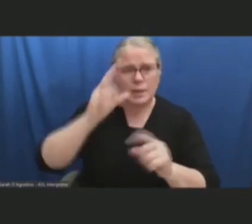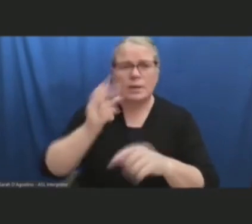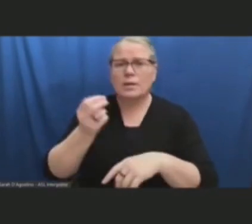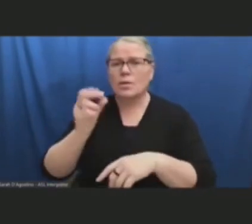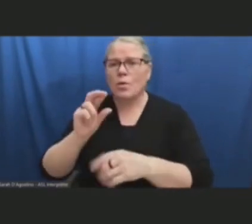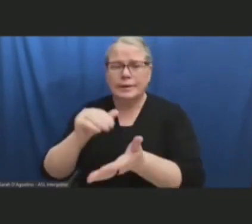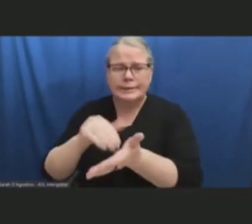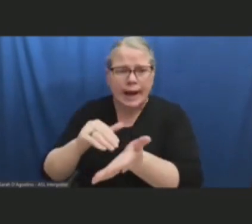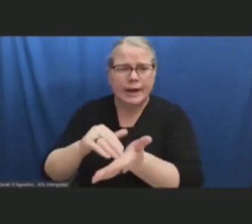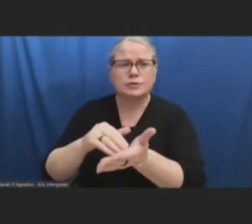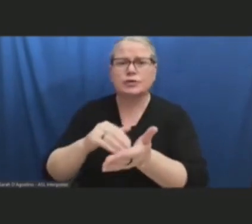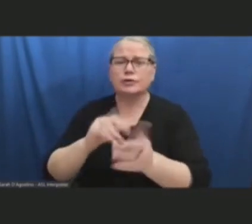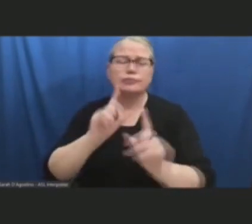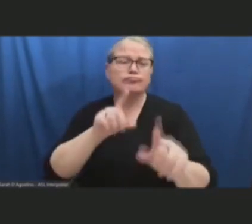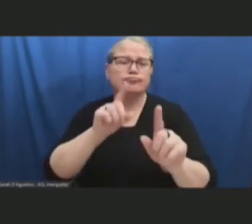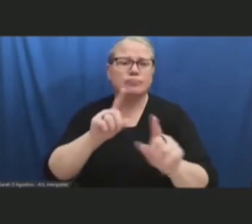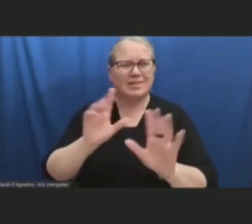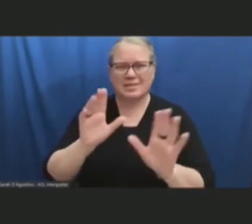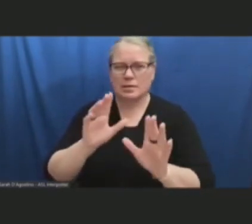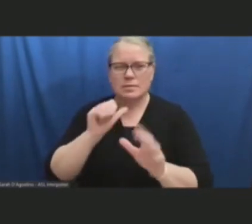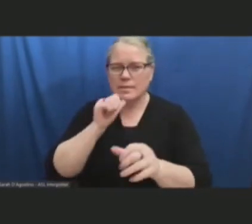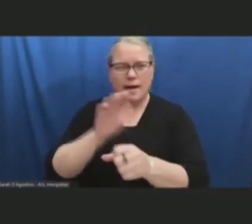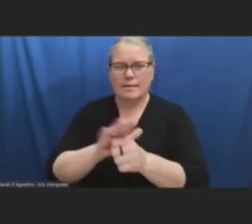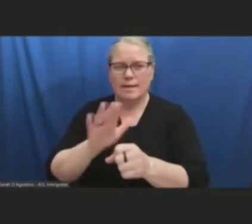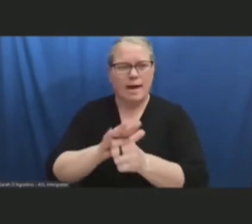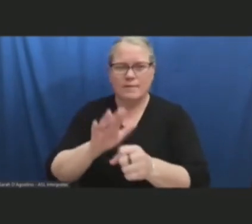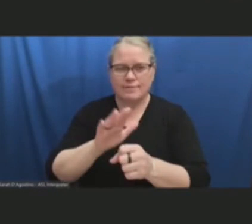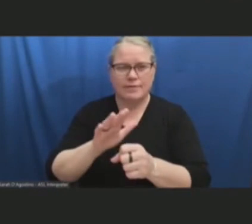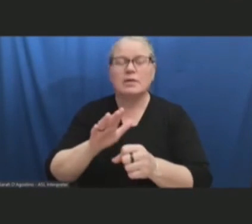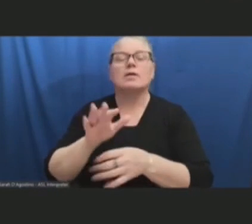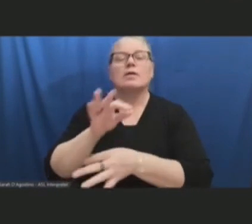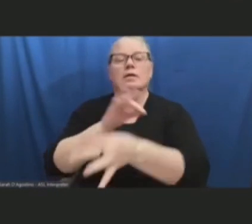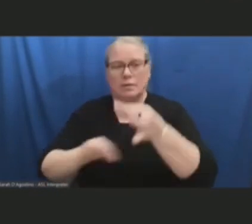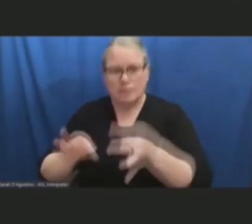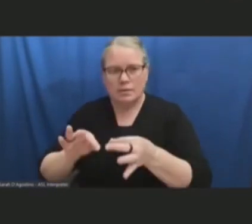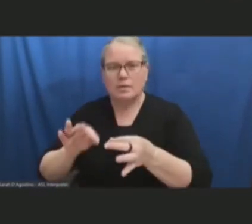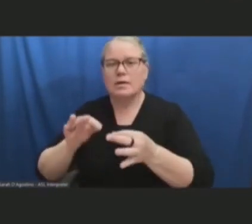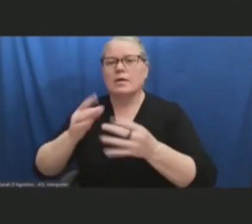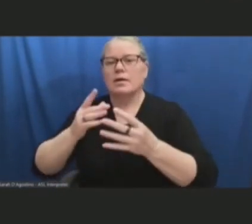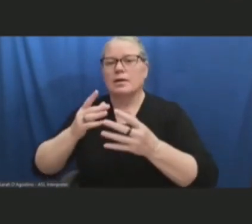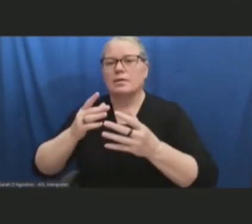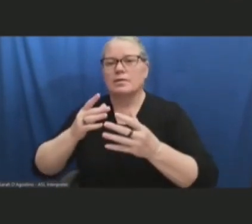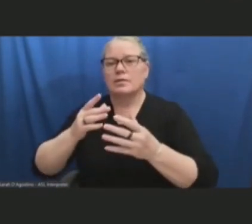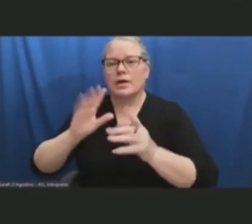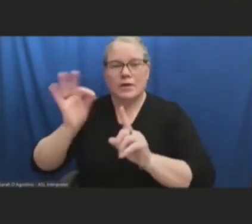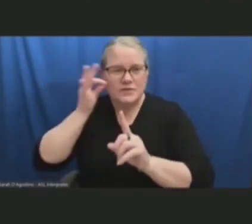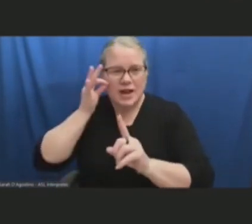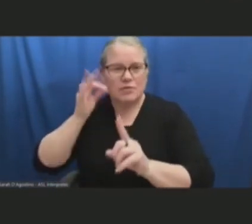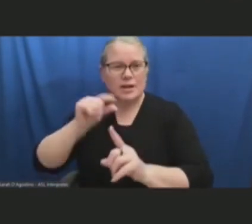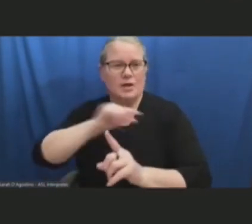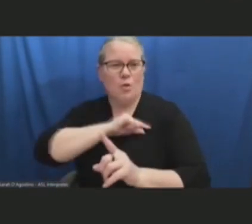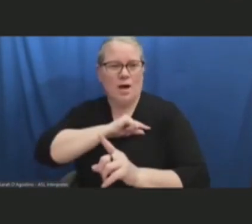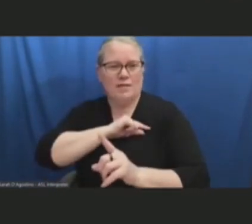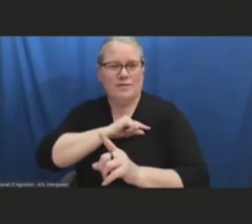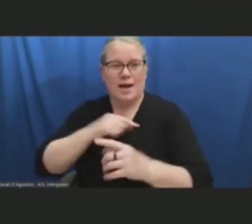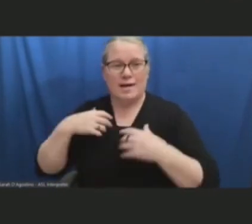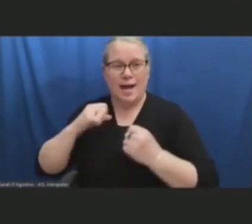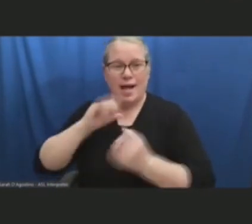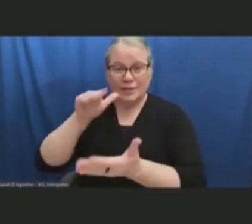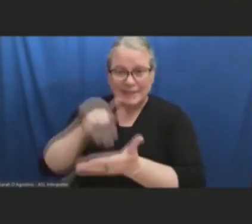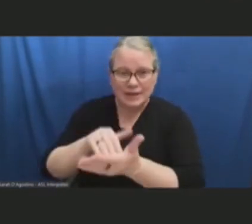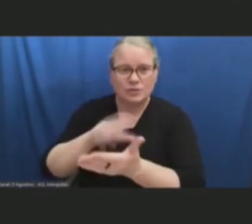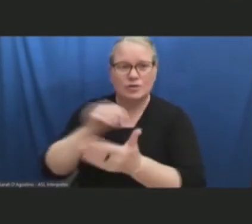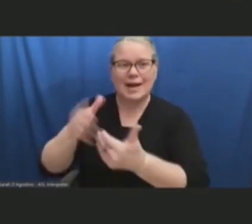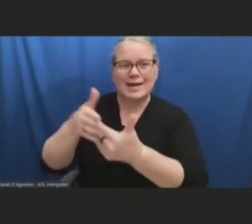out. So we've made an extra effort to go to the federally qualified health centers and the neighborhood outreach. We had a